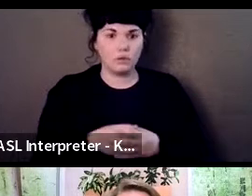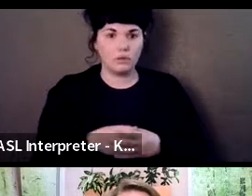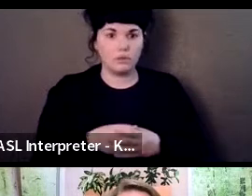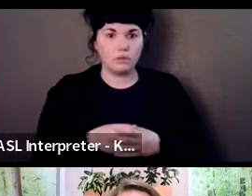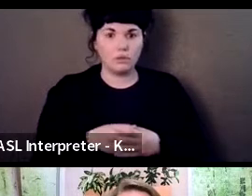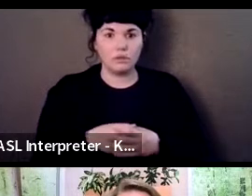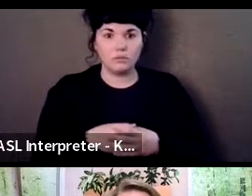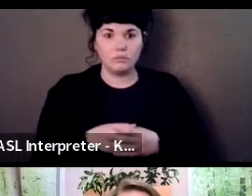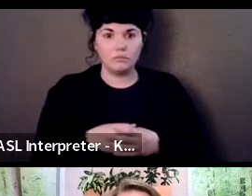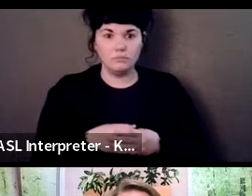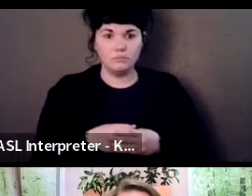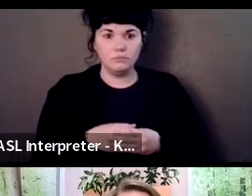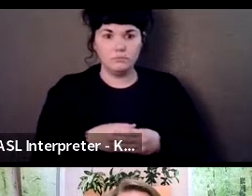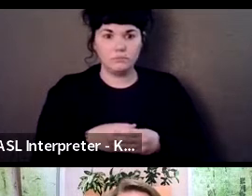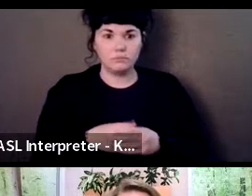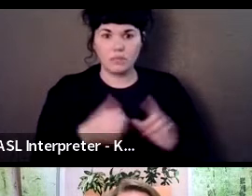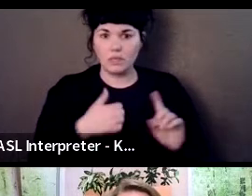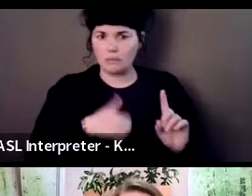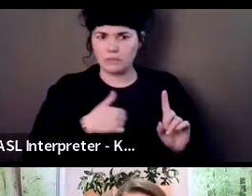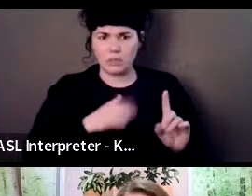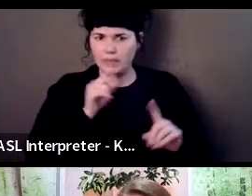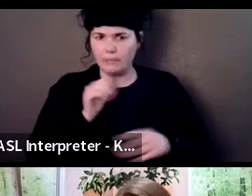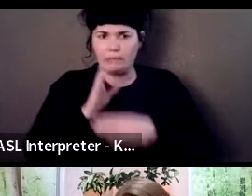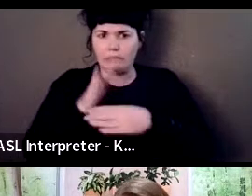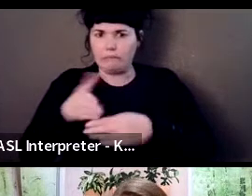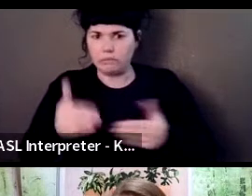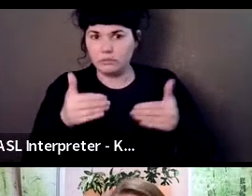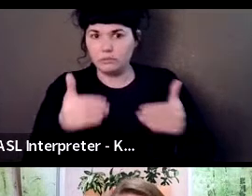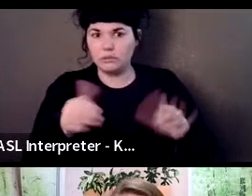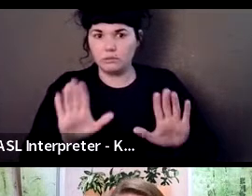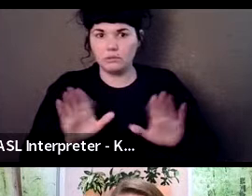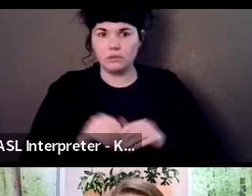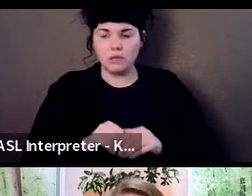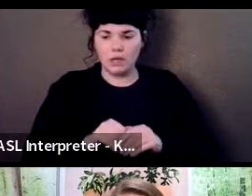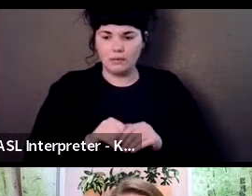forward? I'm sorry, I didn't mean to step on your toes there.